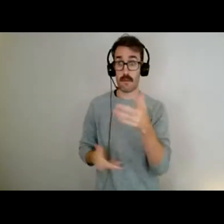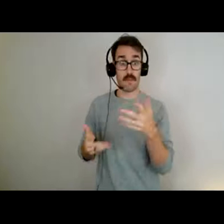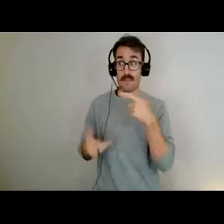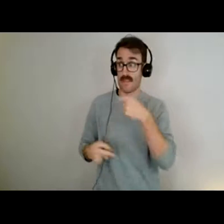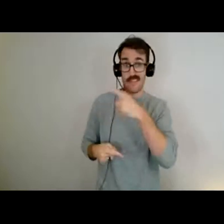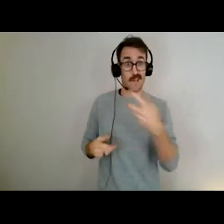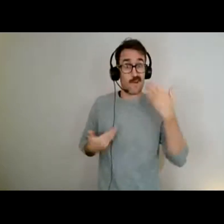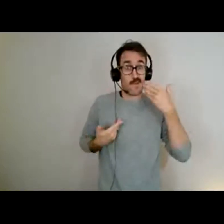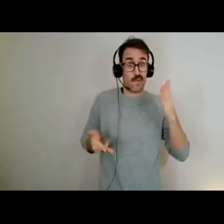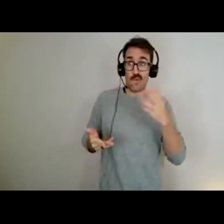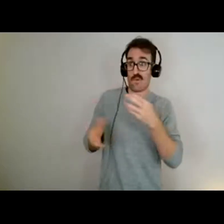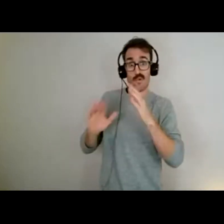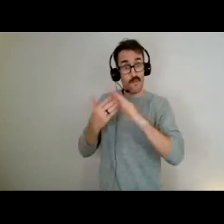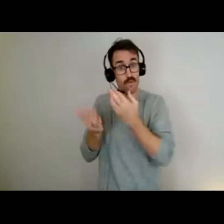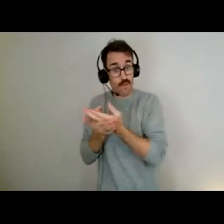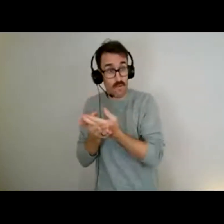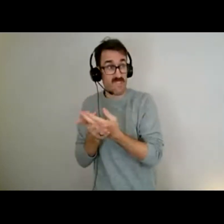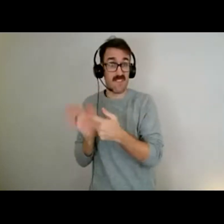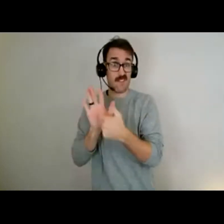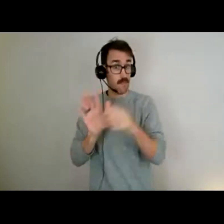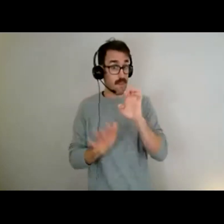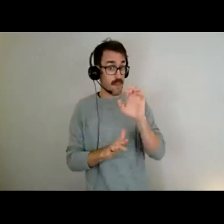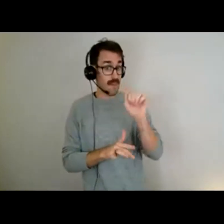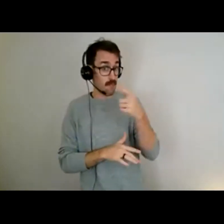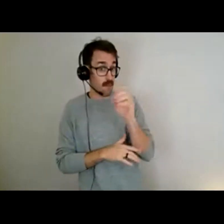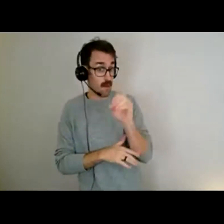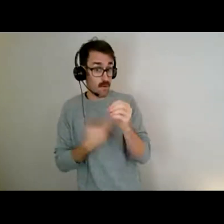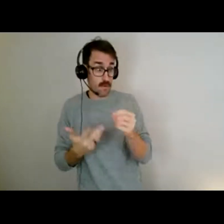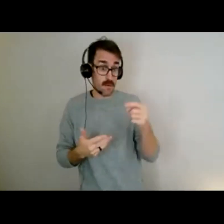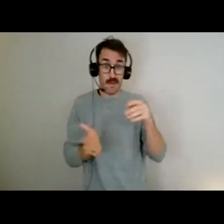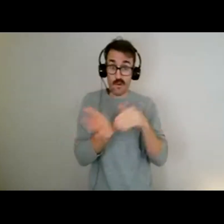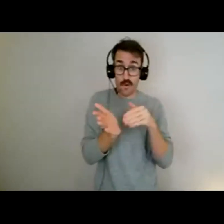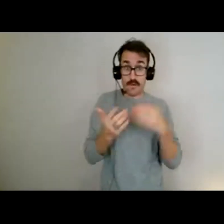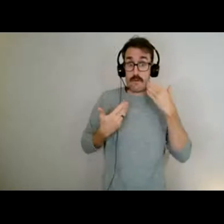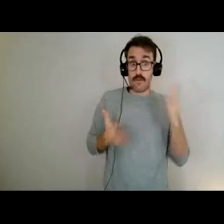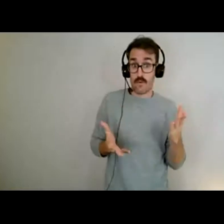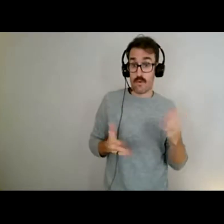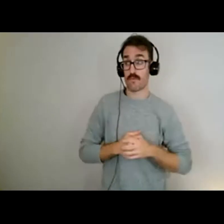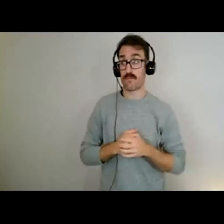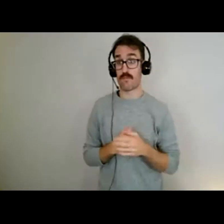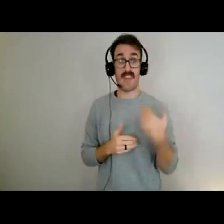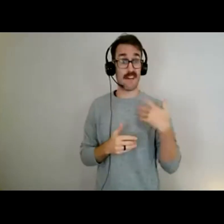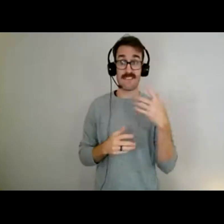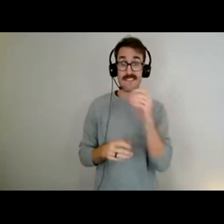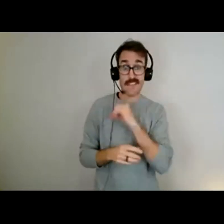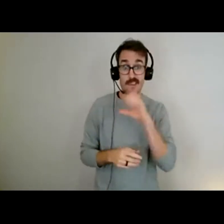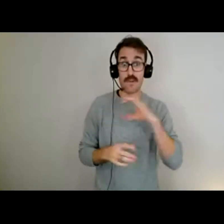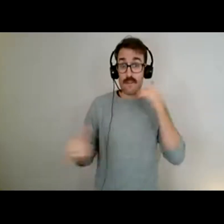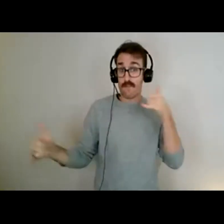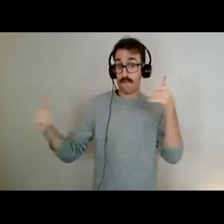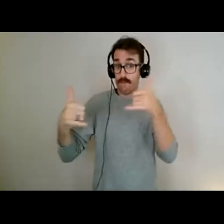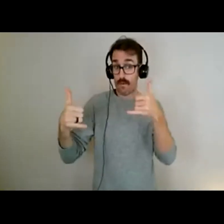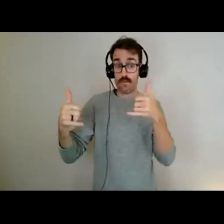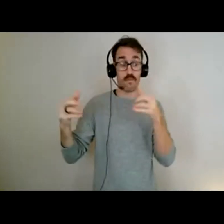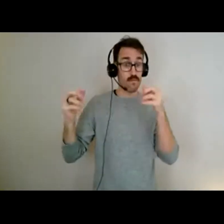resources in the community, such as Elder Abuse Prevention Ontario, Senior Safety Line, or that elder abuse networks are available